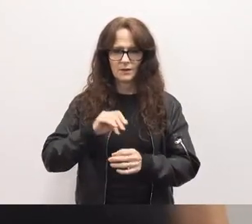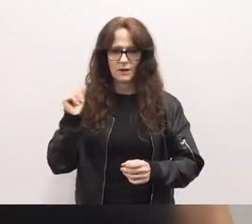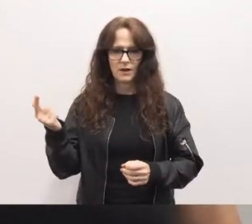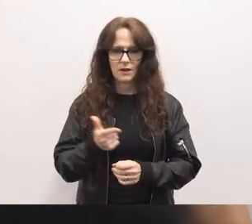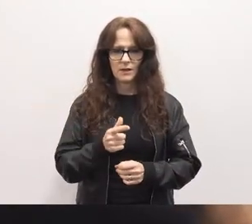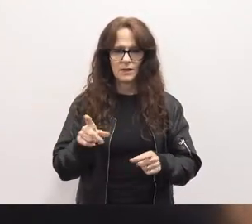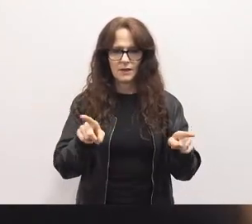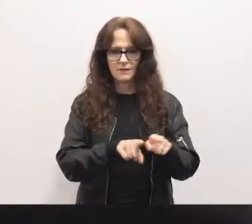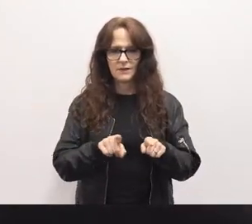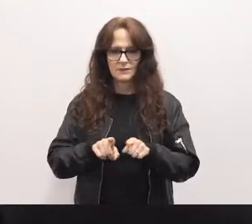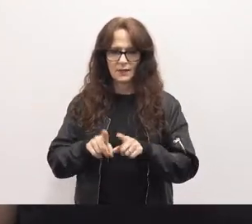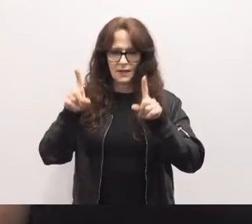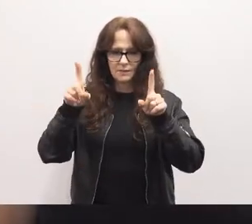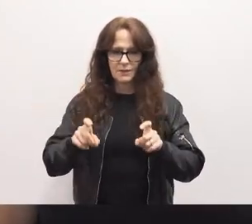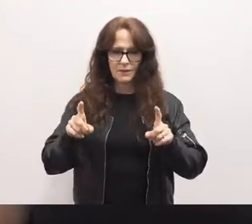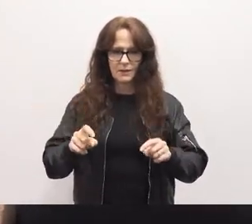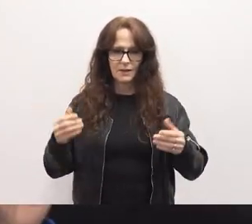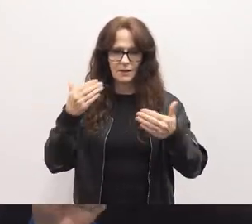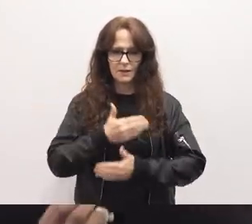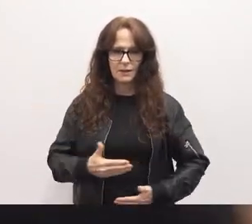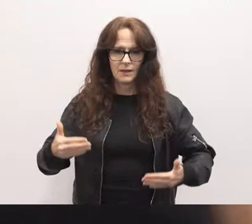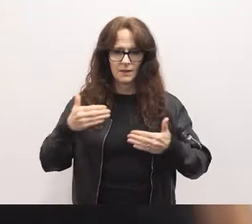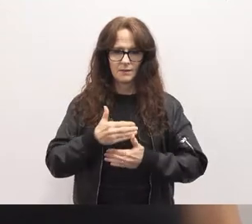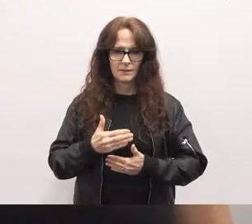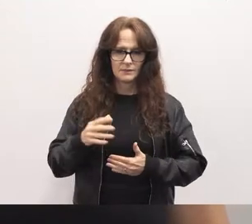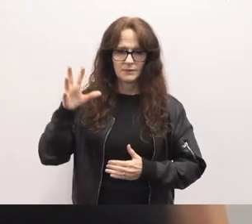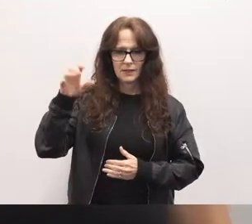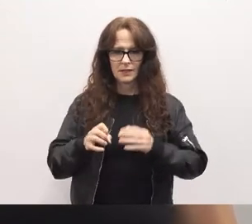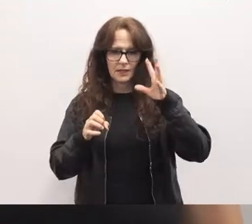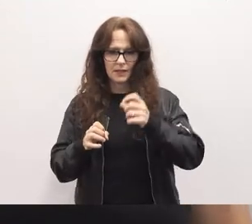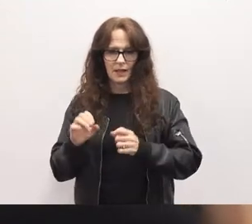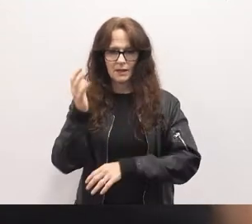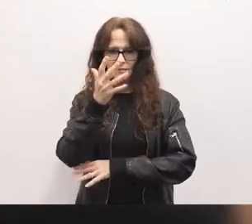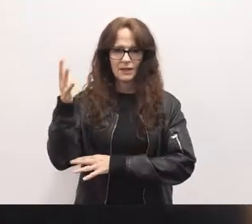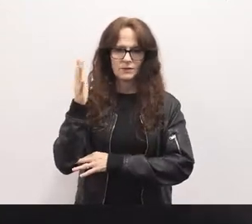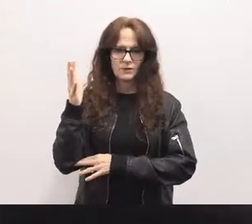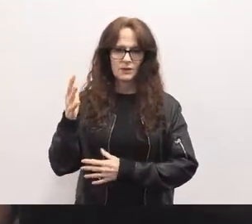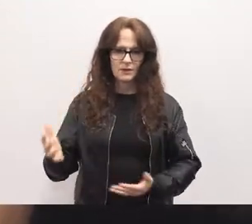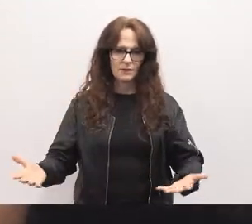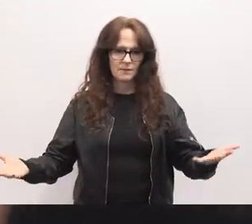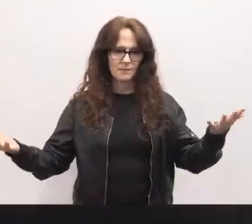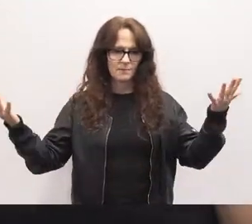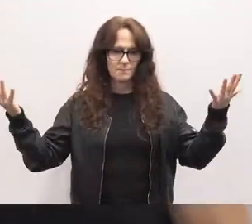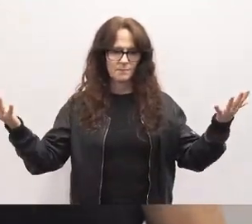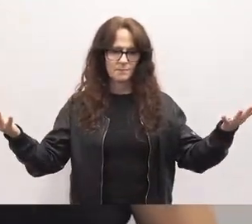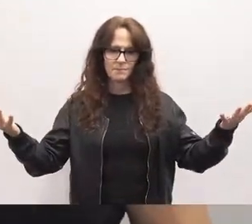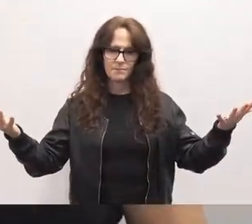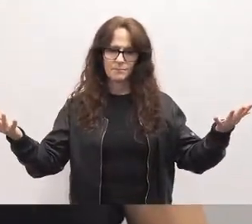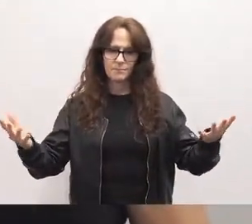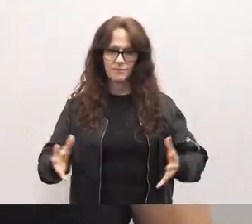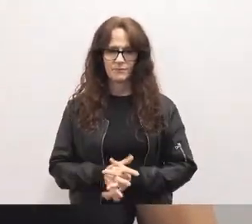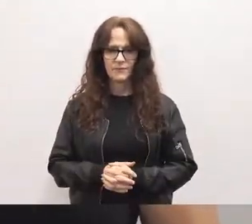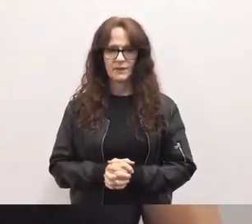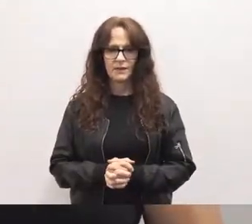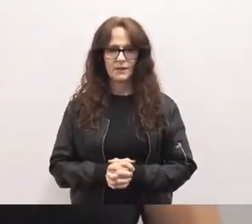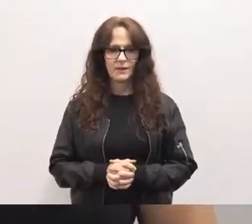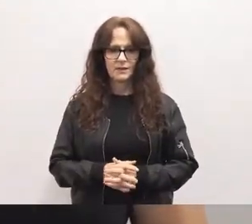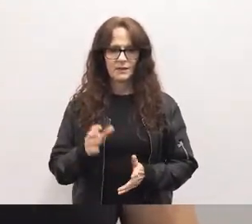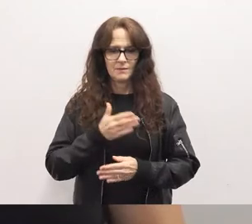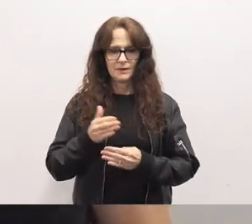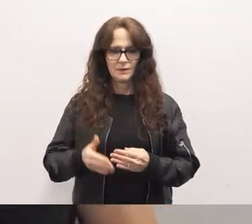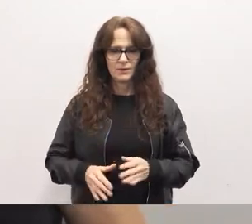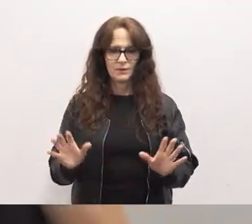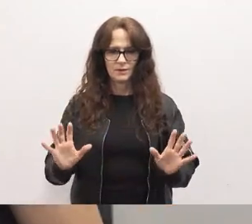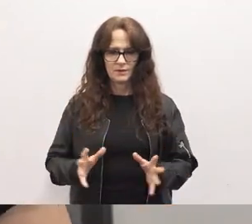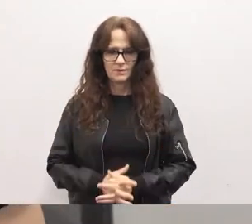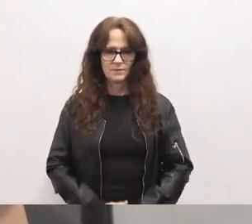take the same exam. Please climb that tree. So, all right. Okay, so that's just my conclusion.